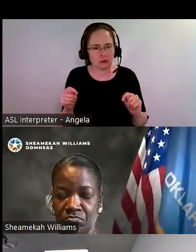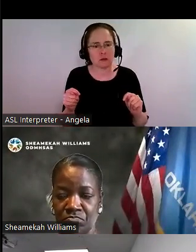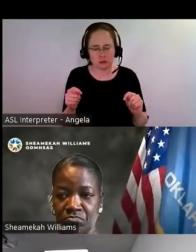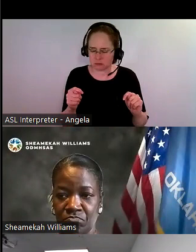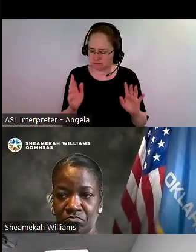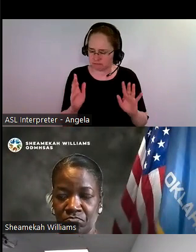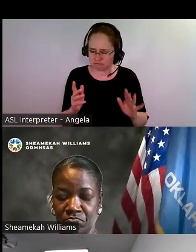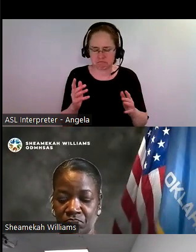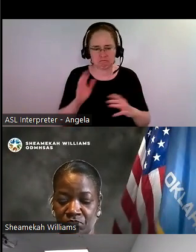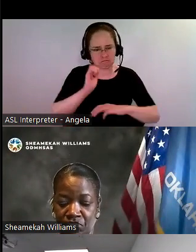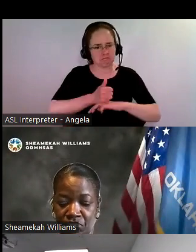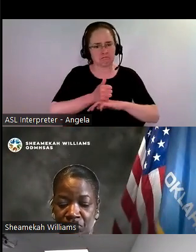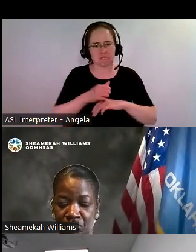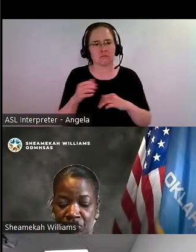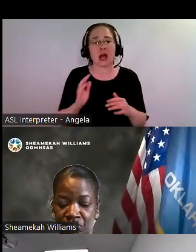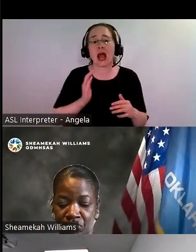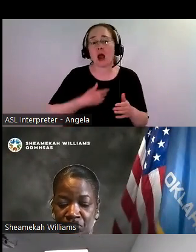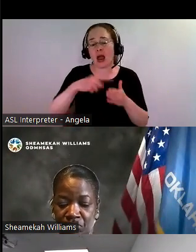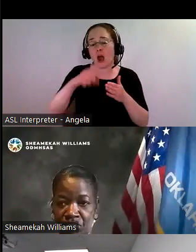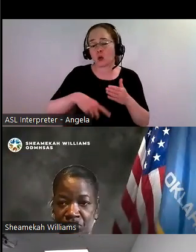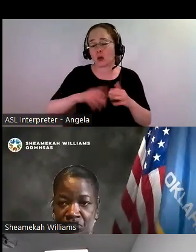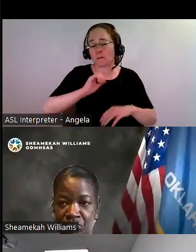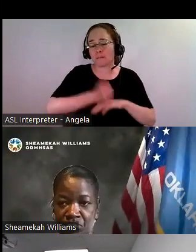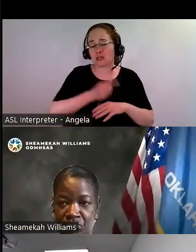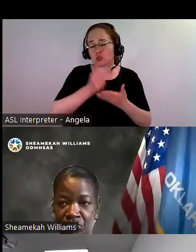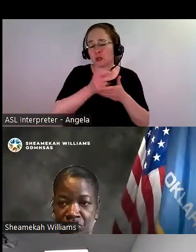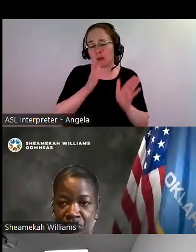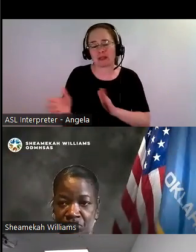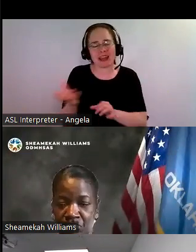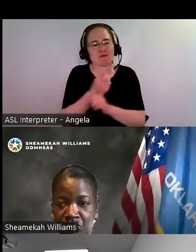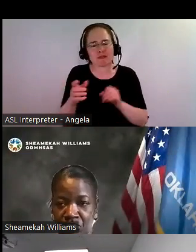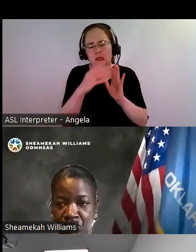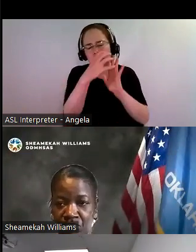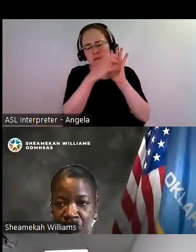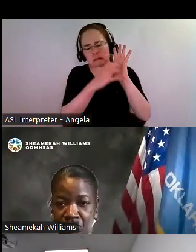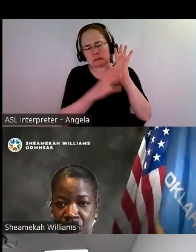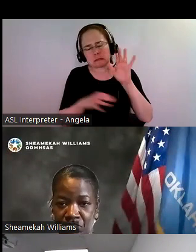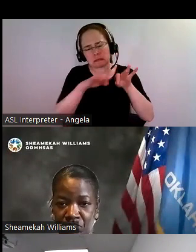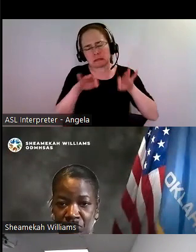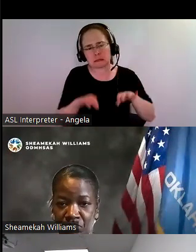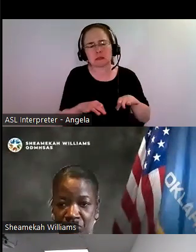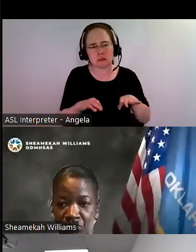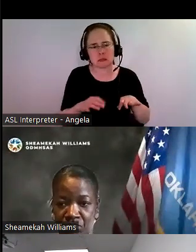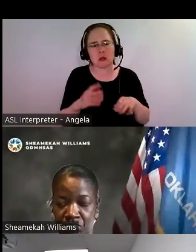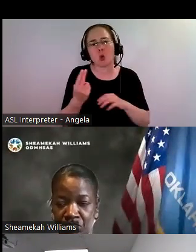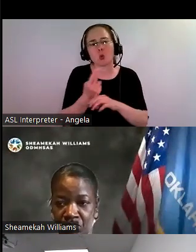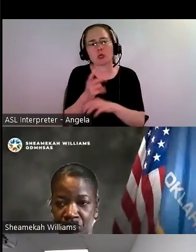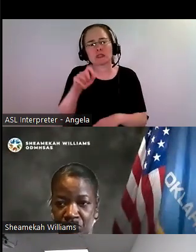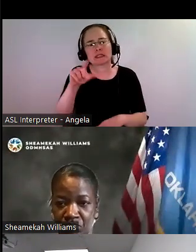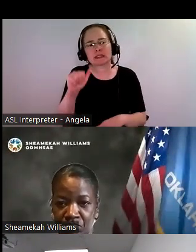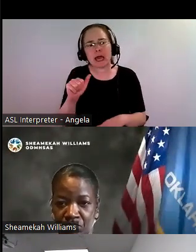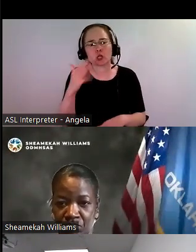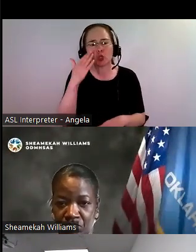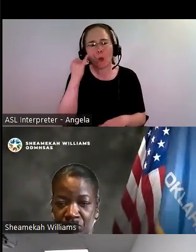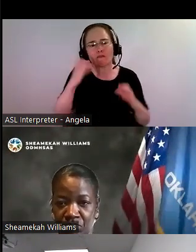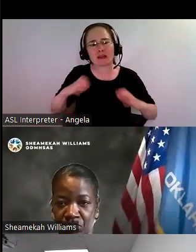do. And so with our outcome-based treatment plan, that's all spelled out in there. And then we are using our data to tell whether a client's